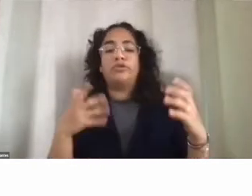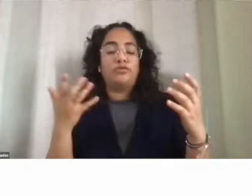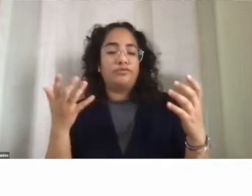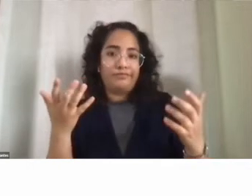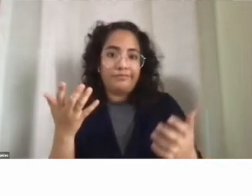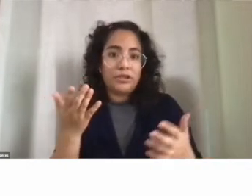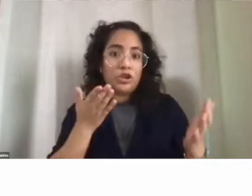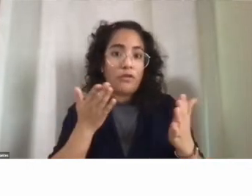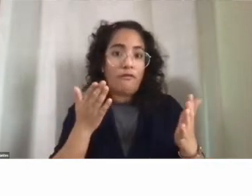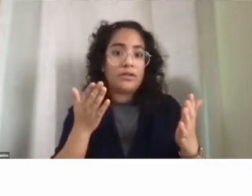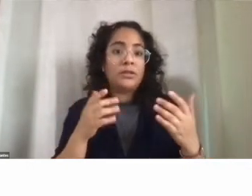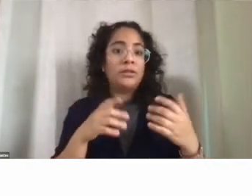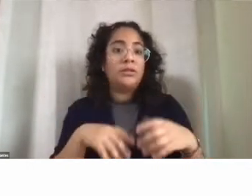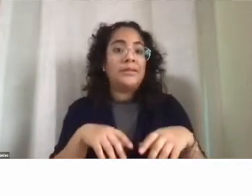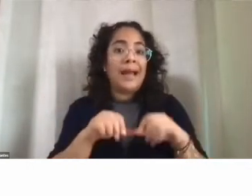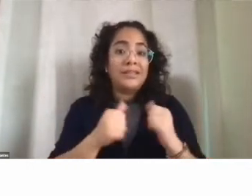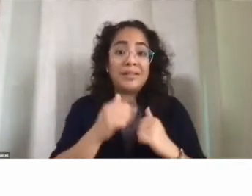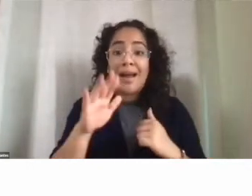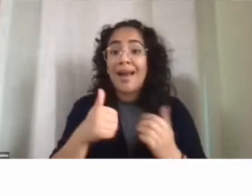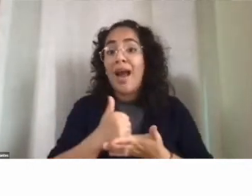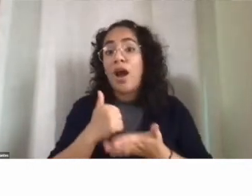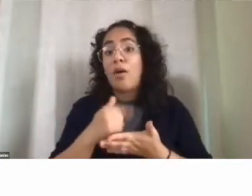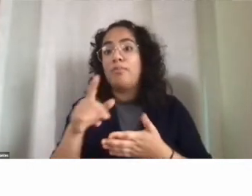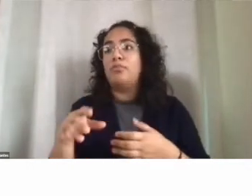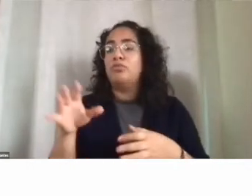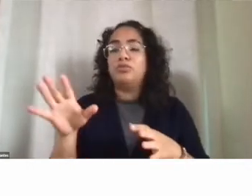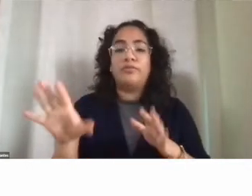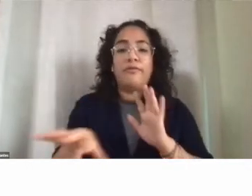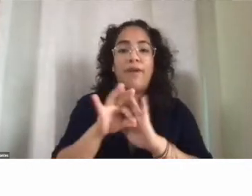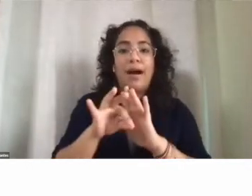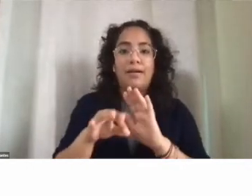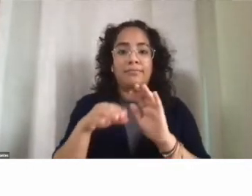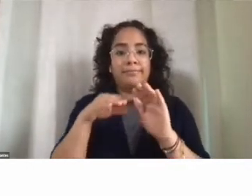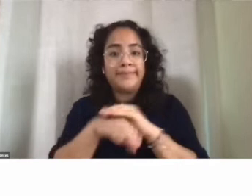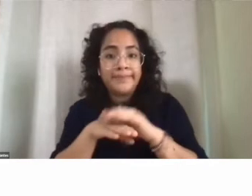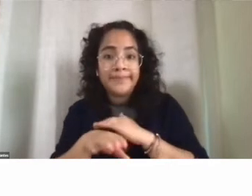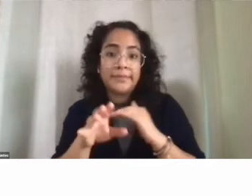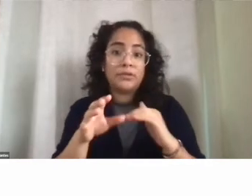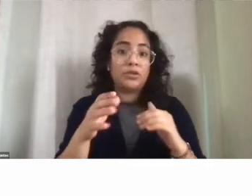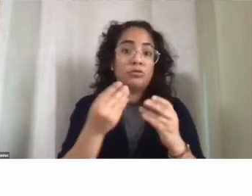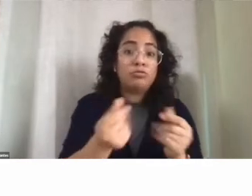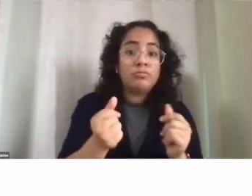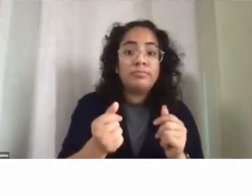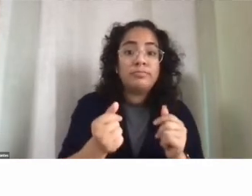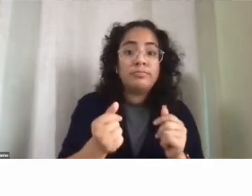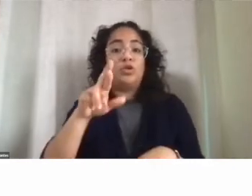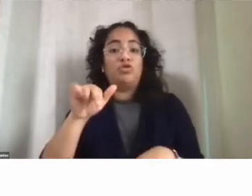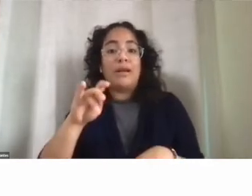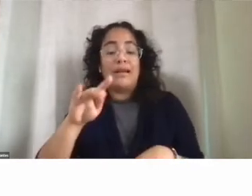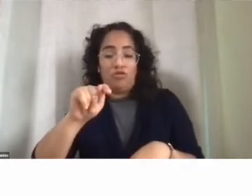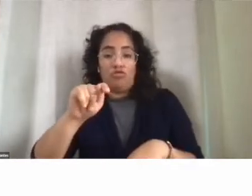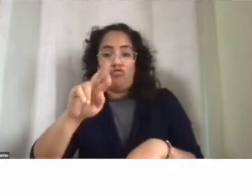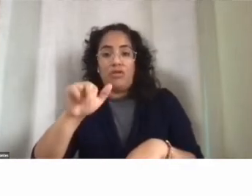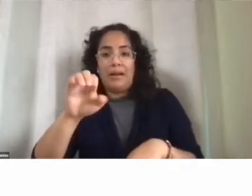can help you get access to treatment and vaccines, free testing, and